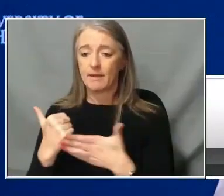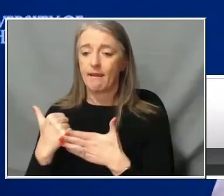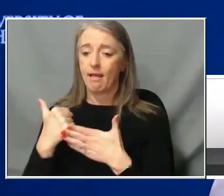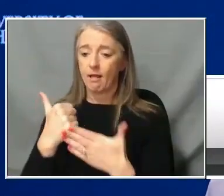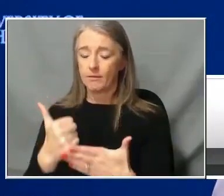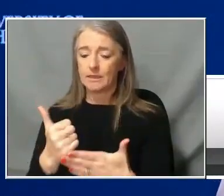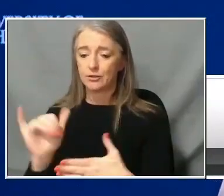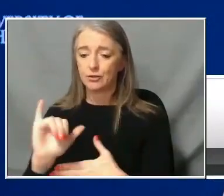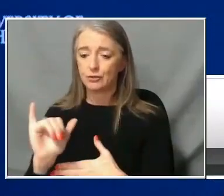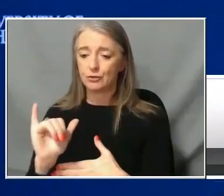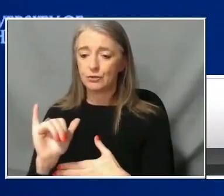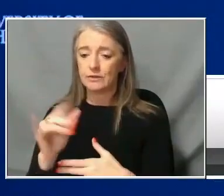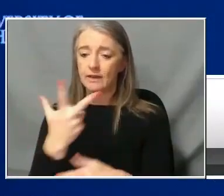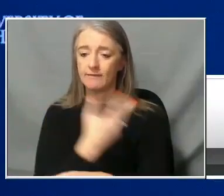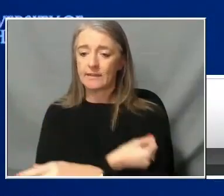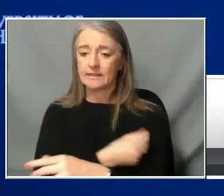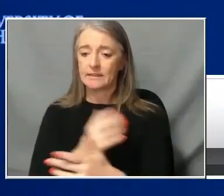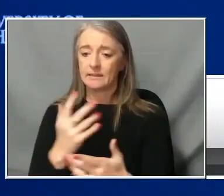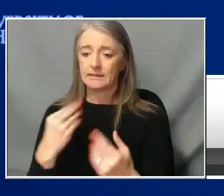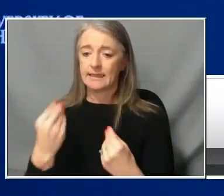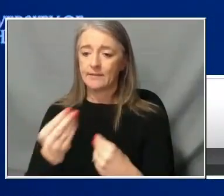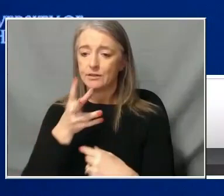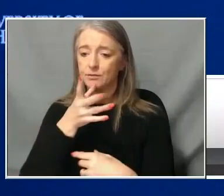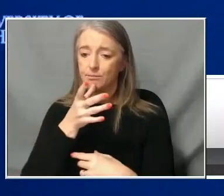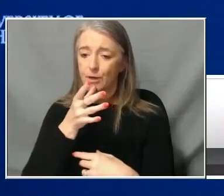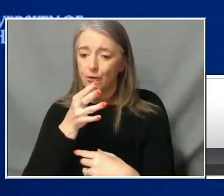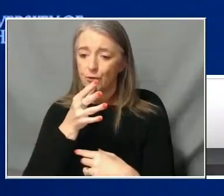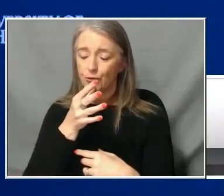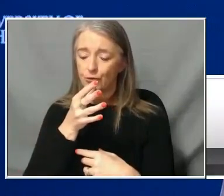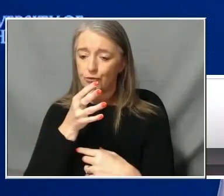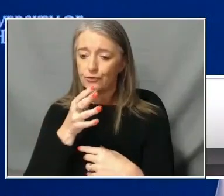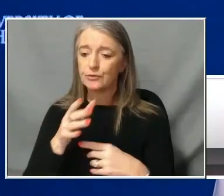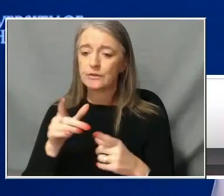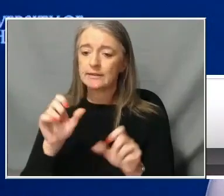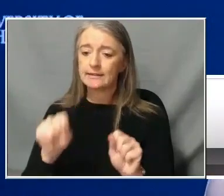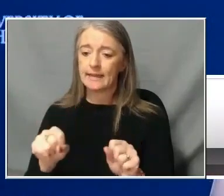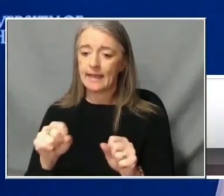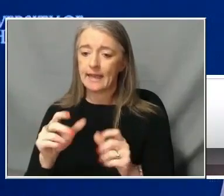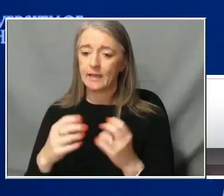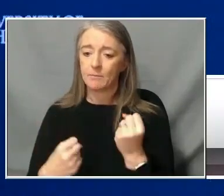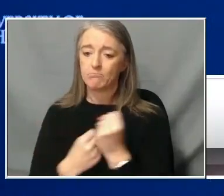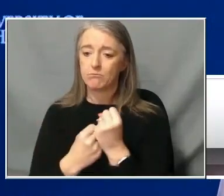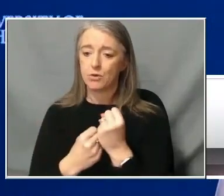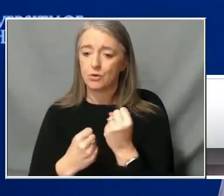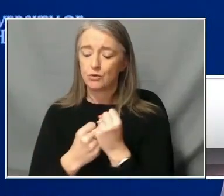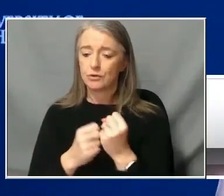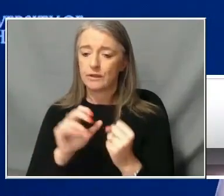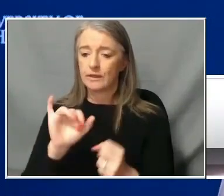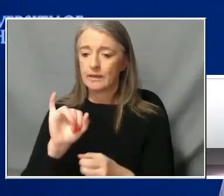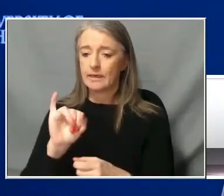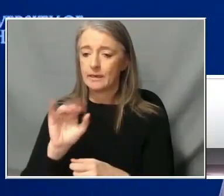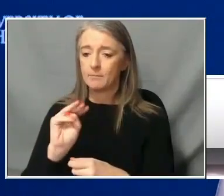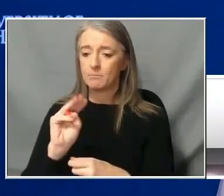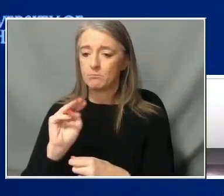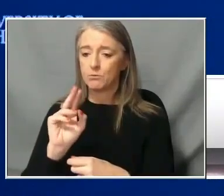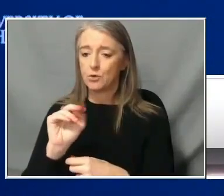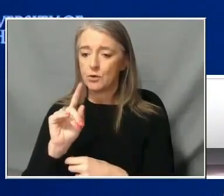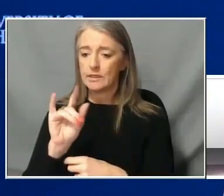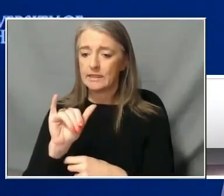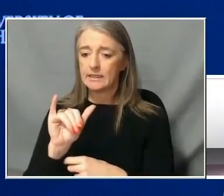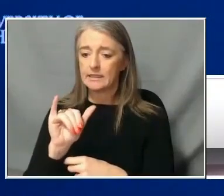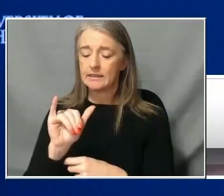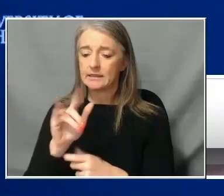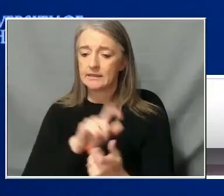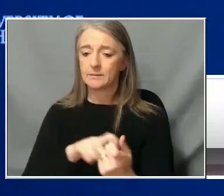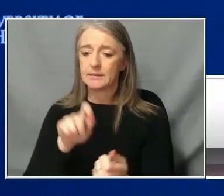that's a vaccine that is actually given to mothers, so mothers can boost their immunity, and then that immunity,